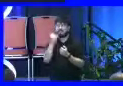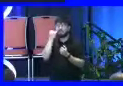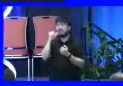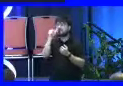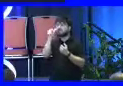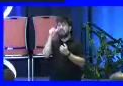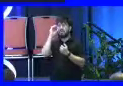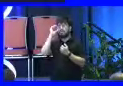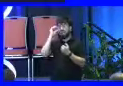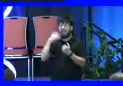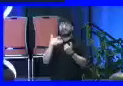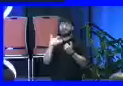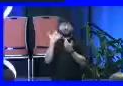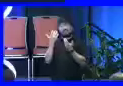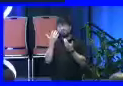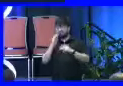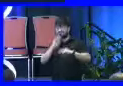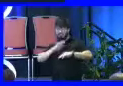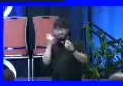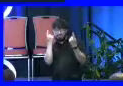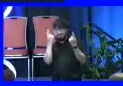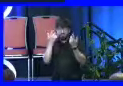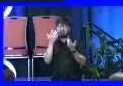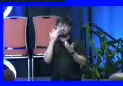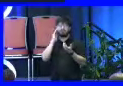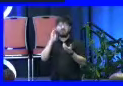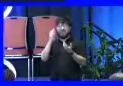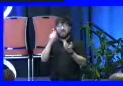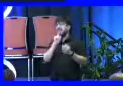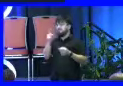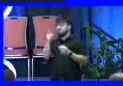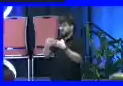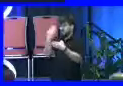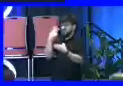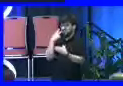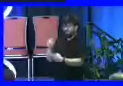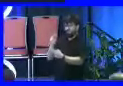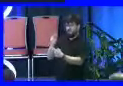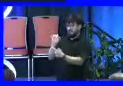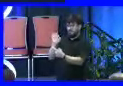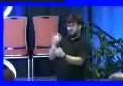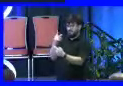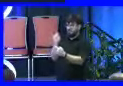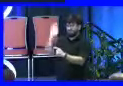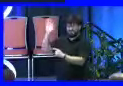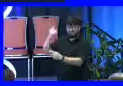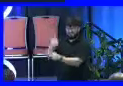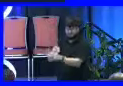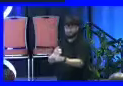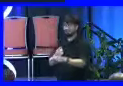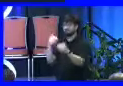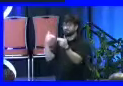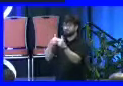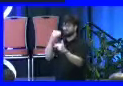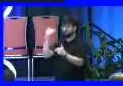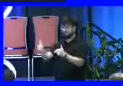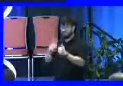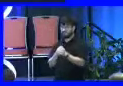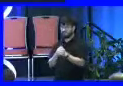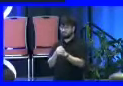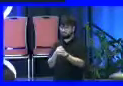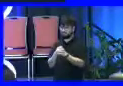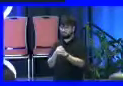data, I'm sure Margot Krischel did this morning with her presentation. Next slide, please.